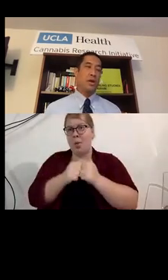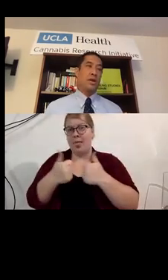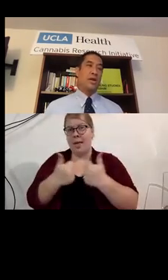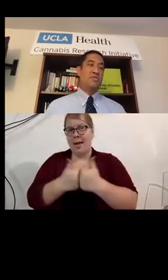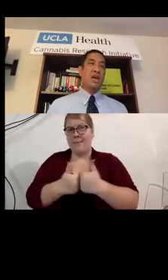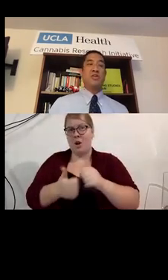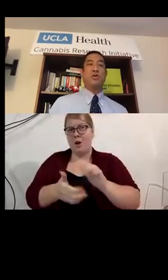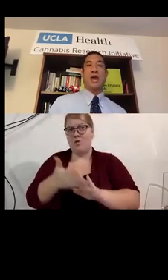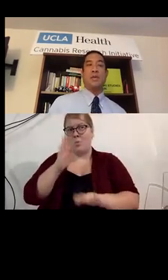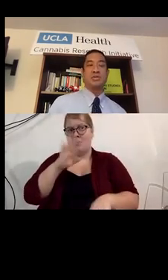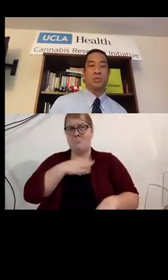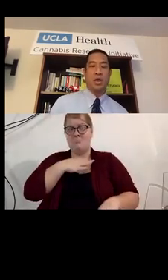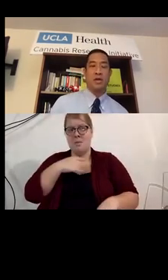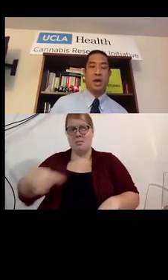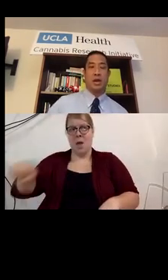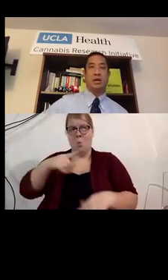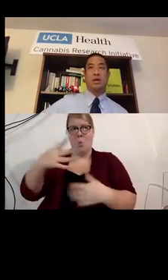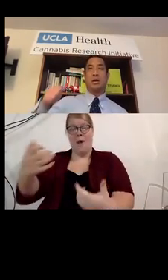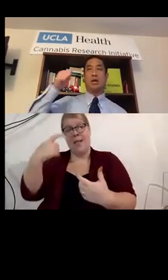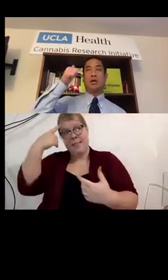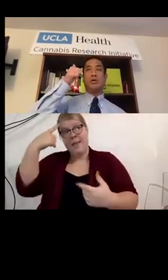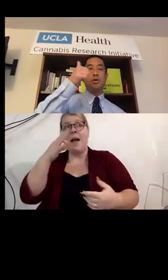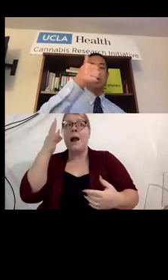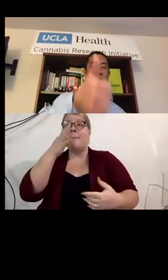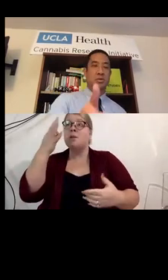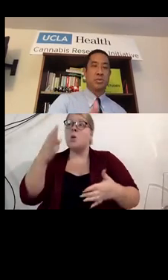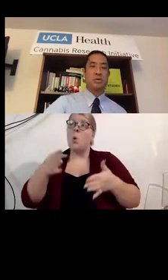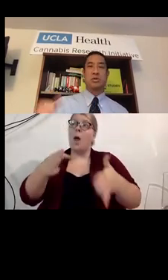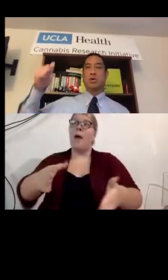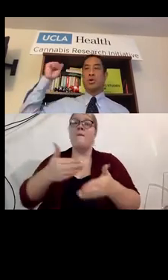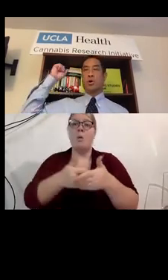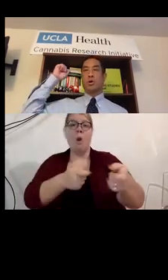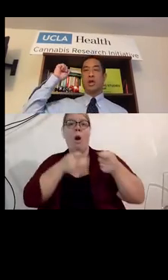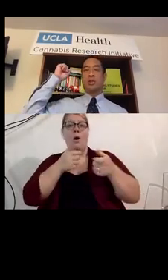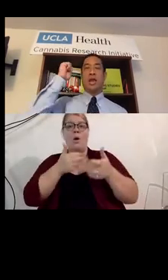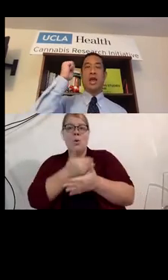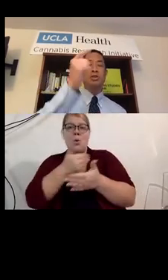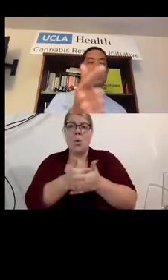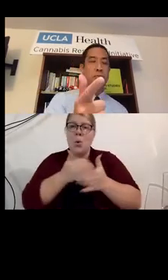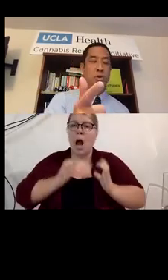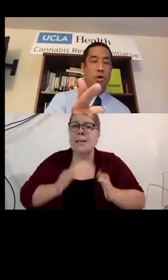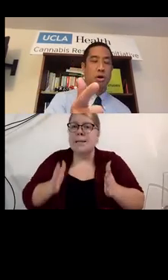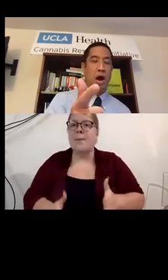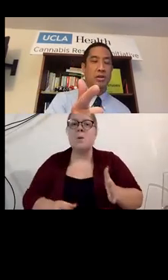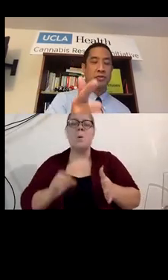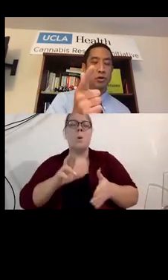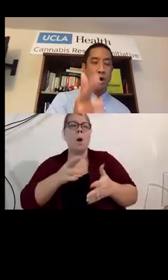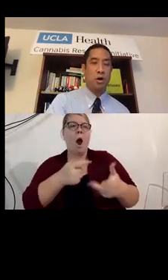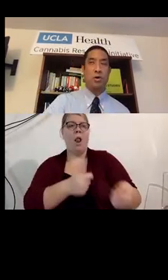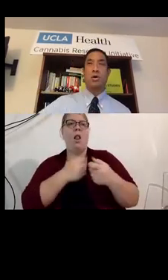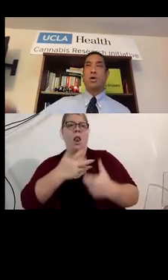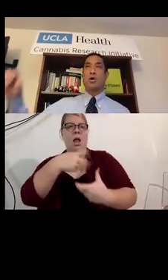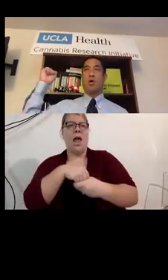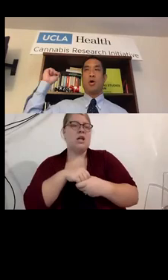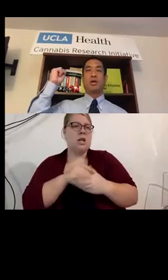want. If they view cannabis as a way of getting new customers or engaging, you know, clients for